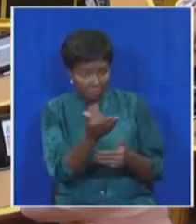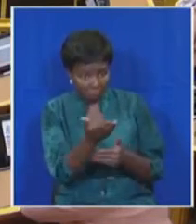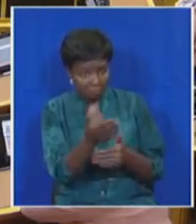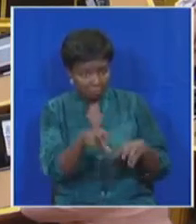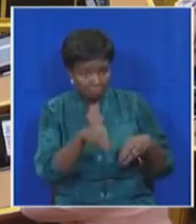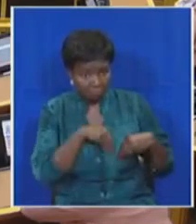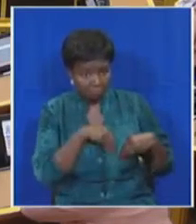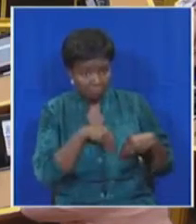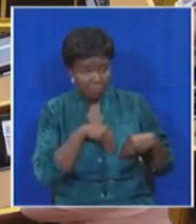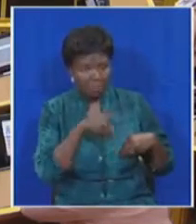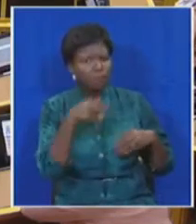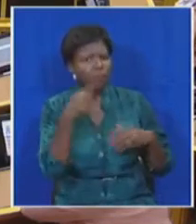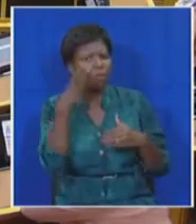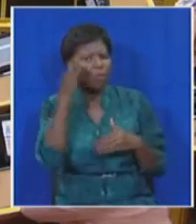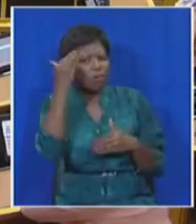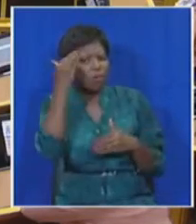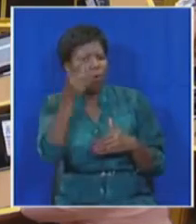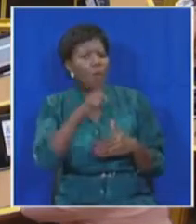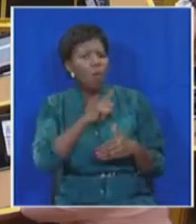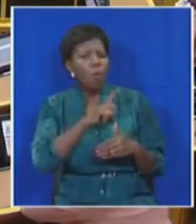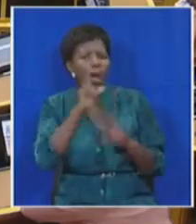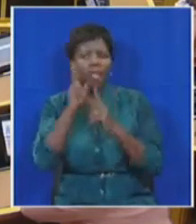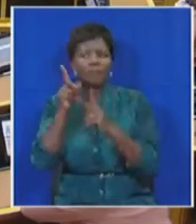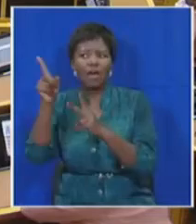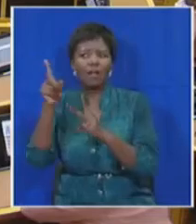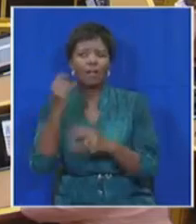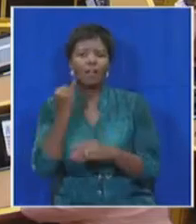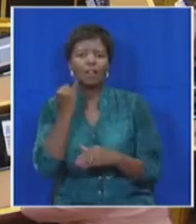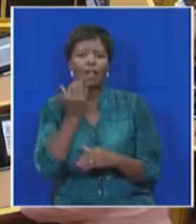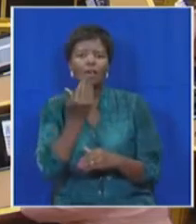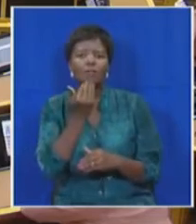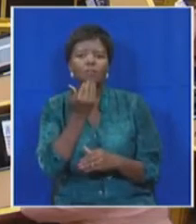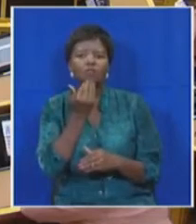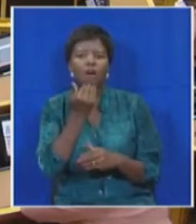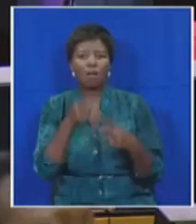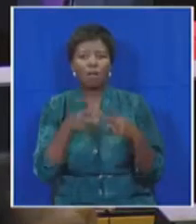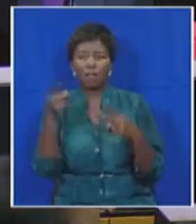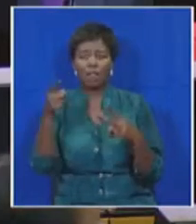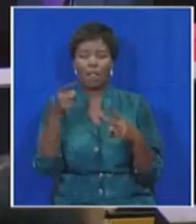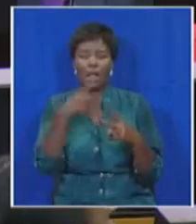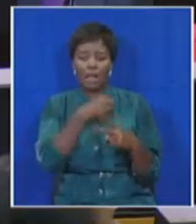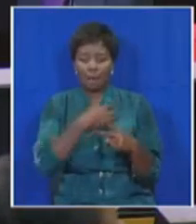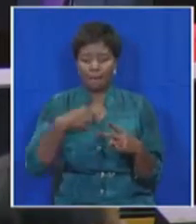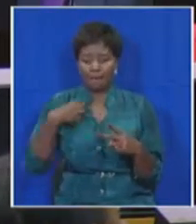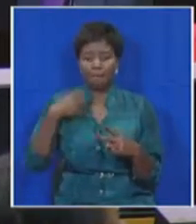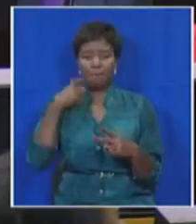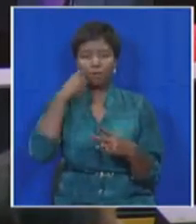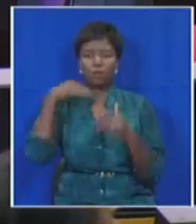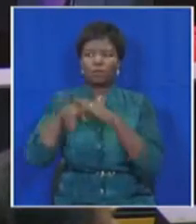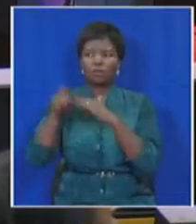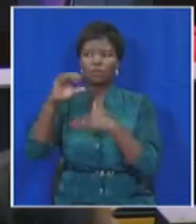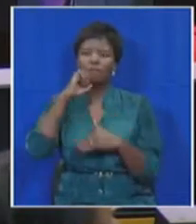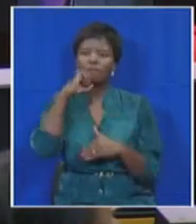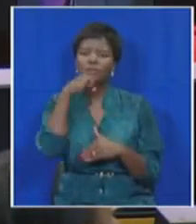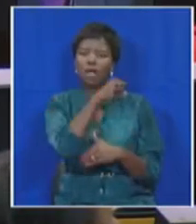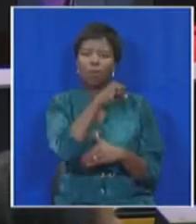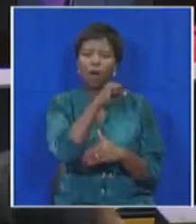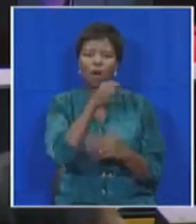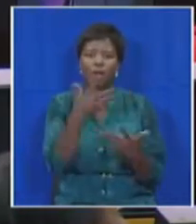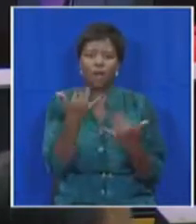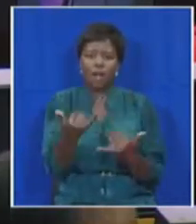question about why he visited Israel and the Mayor of the City of Tshwane visited Taiwan outside